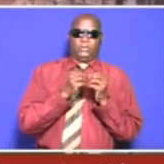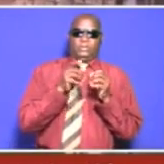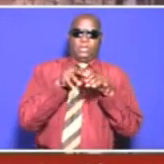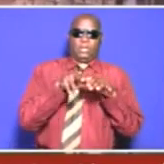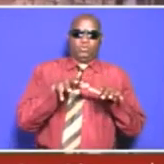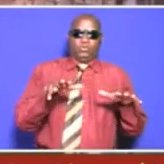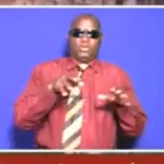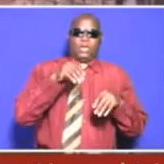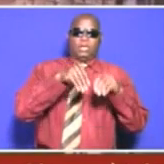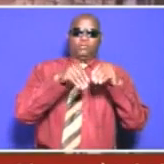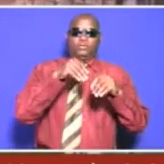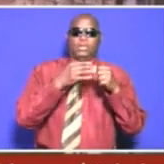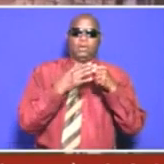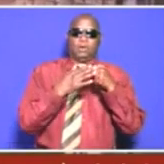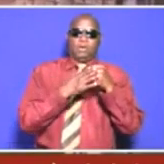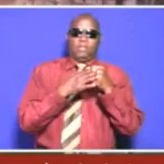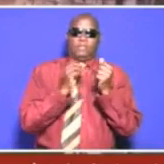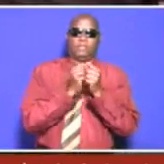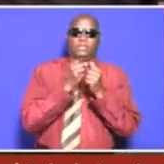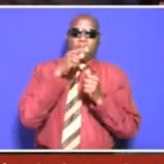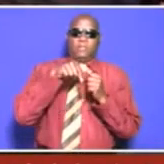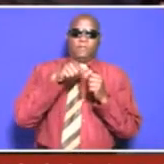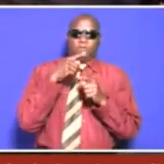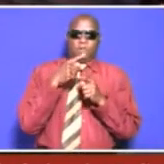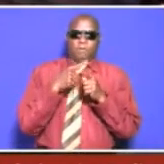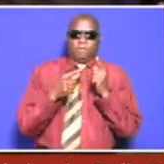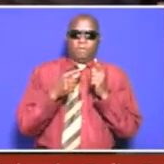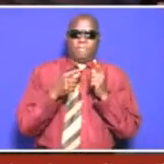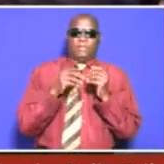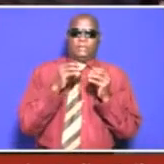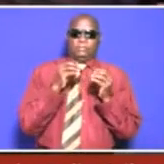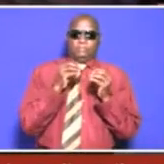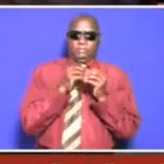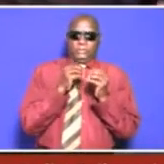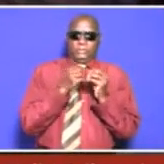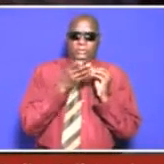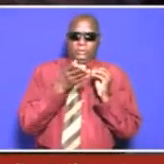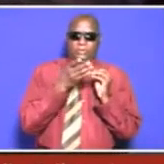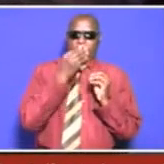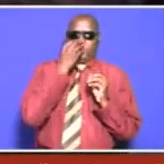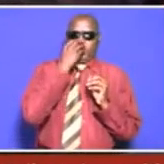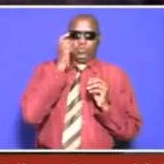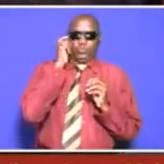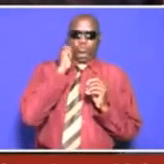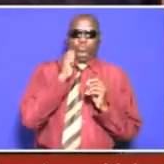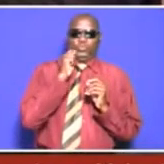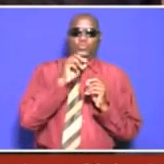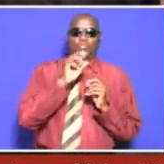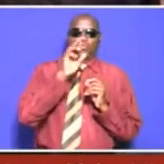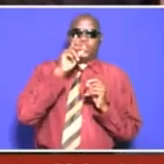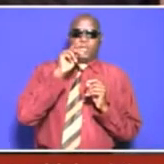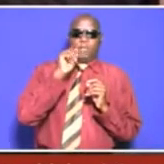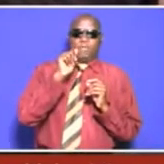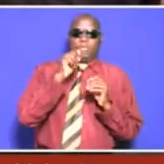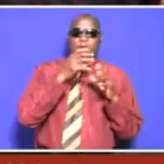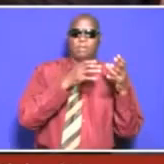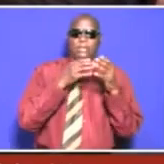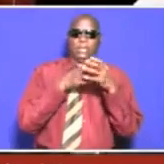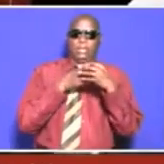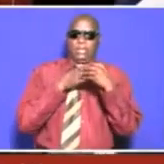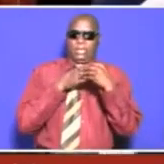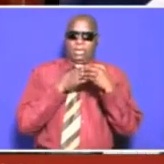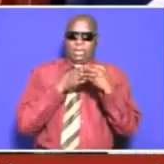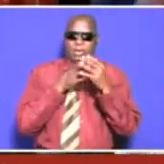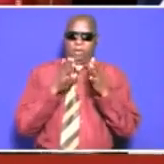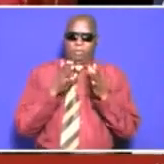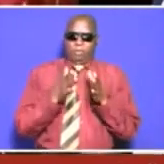on the 9th of December this year. Speaking during the meeting, President William Ruto, who is also the UDA party leader, told members of the